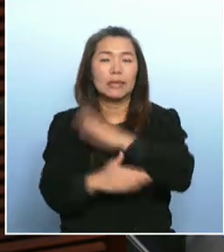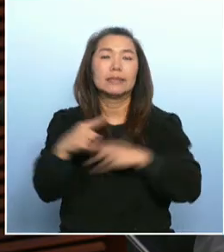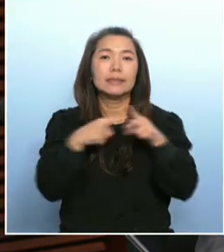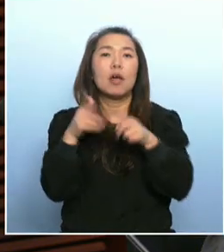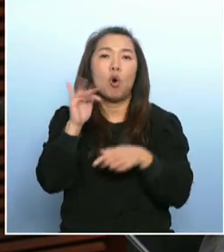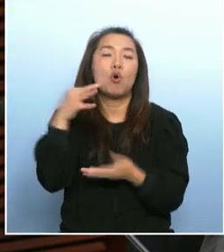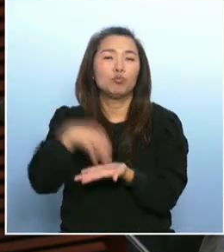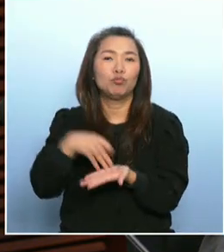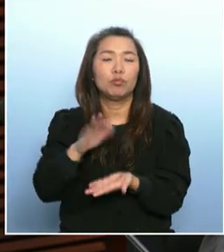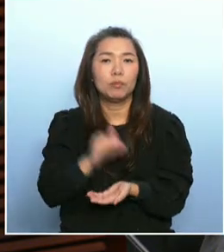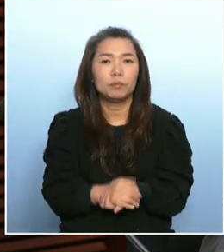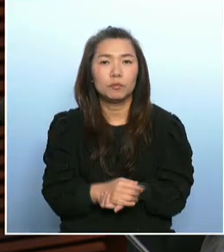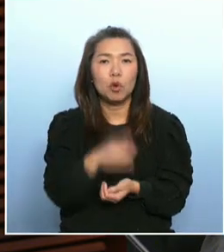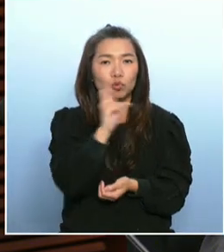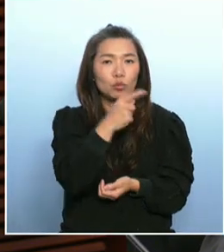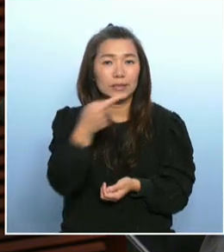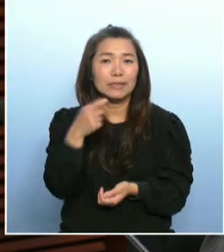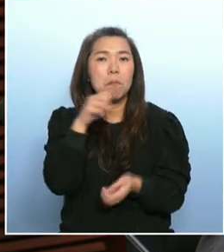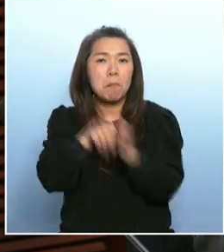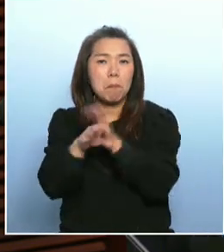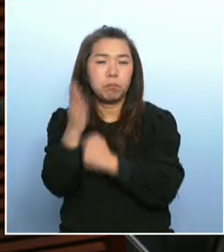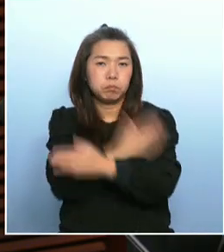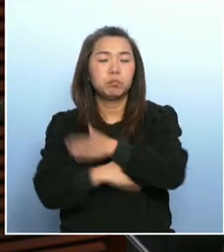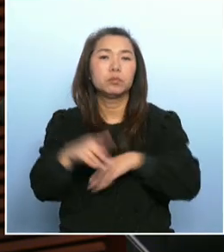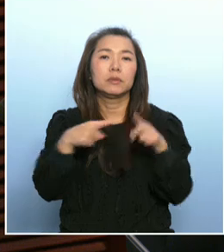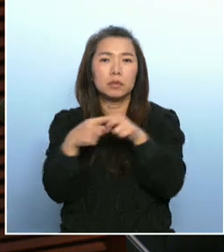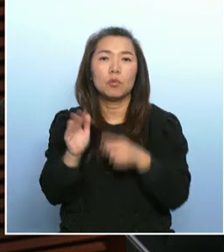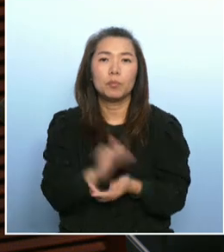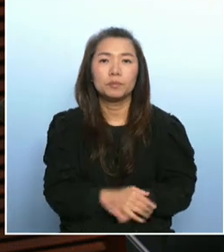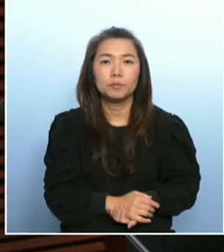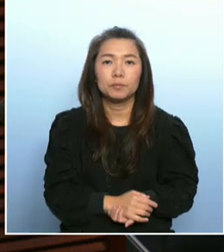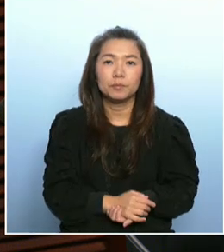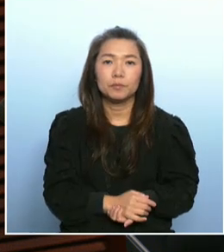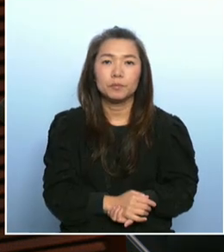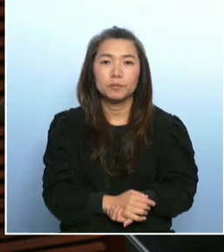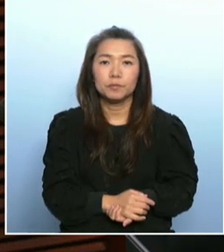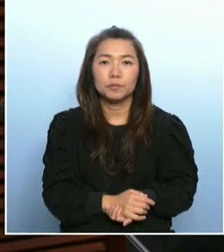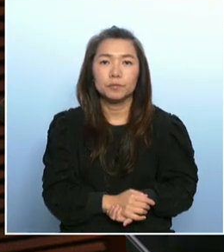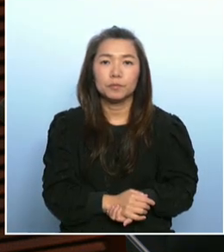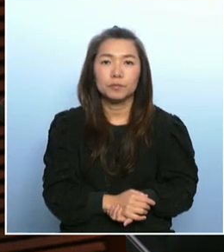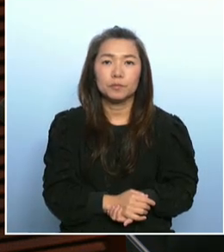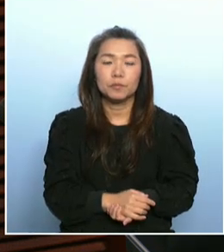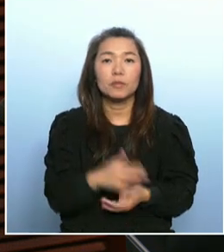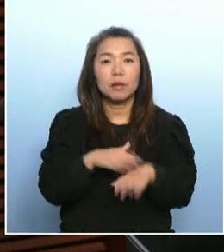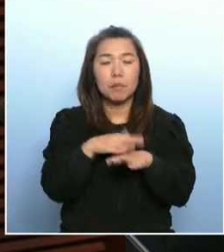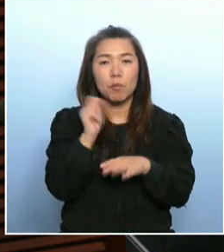people who are severely and moderately physically handicapped.